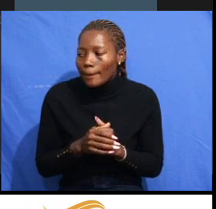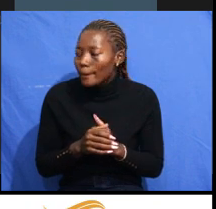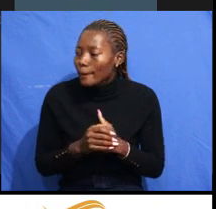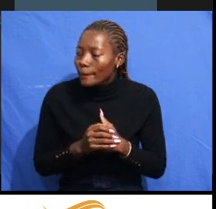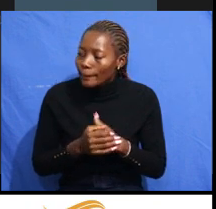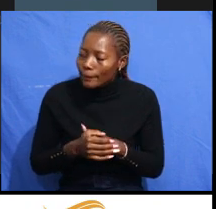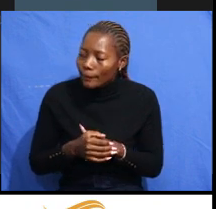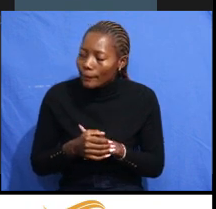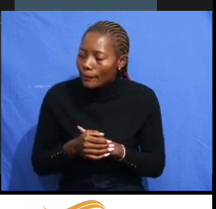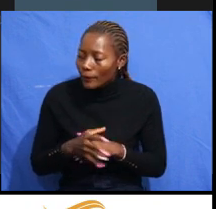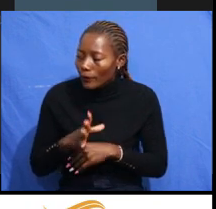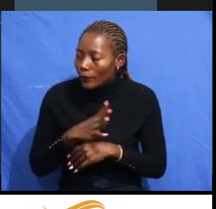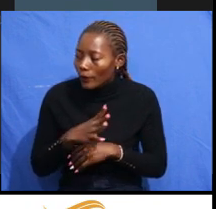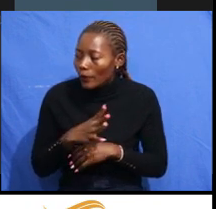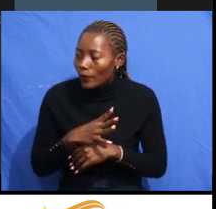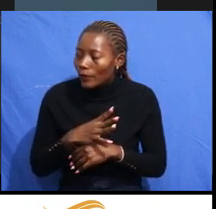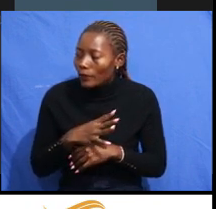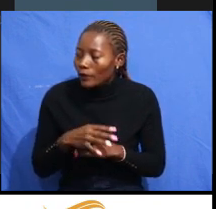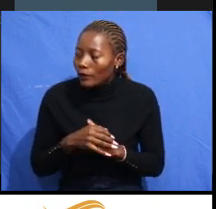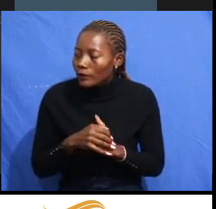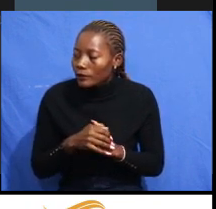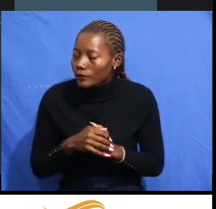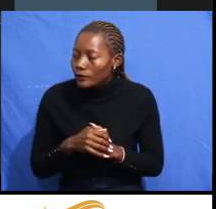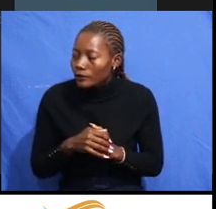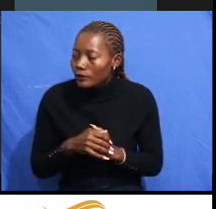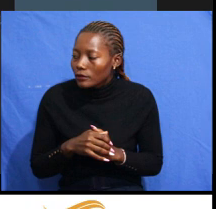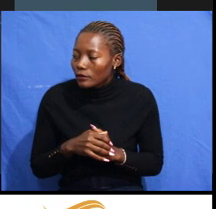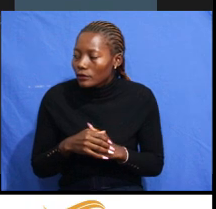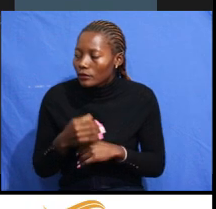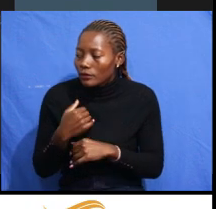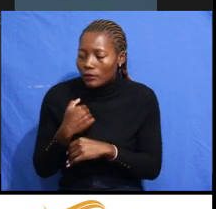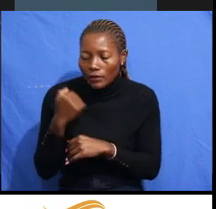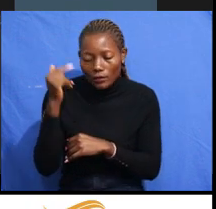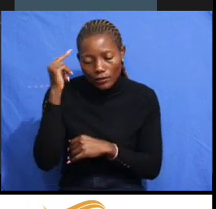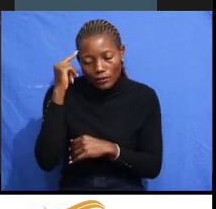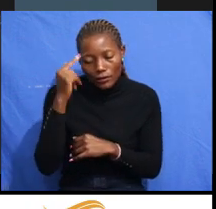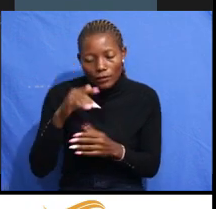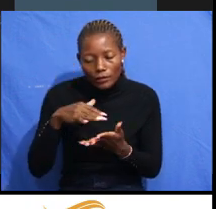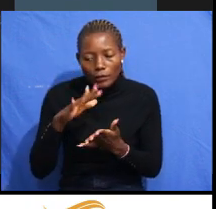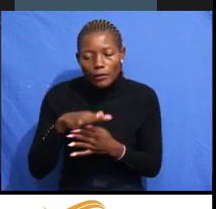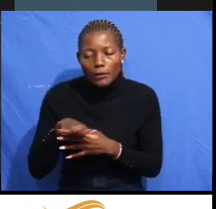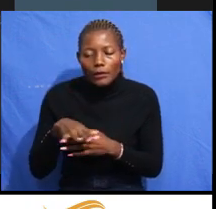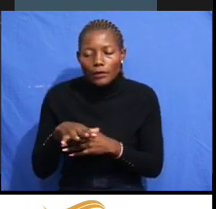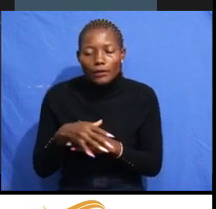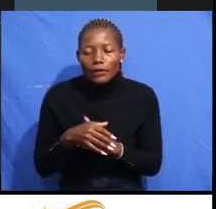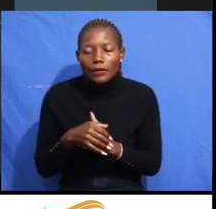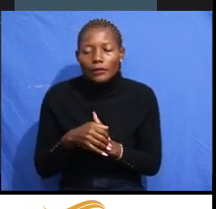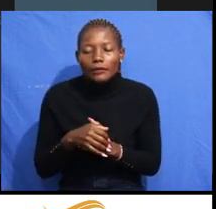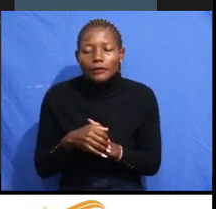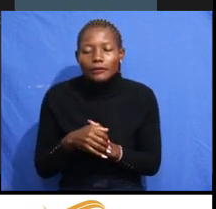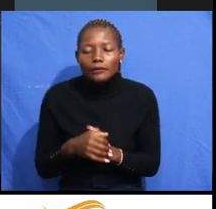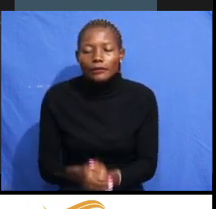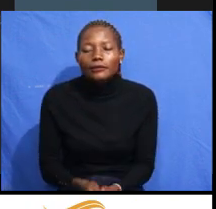Yeah, that's fine, because I think my main Yeah. area that I want to know is how did Yeah. someone has to go.